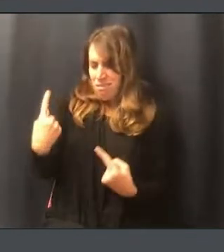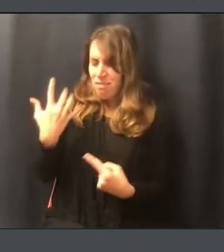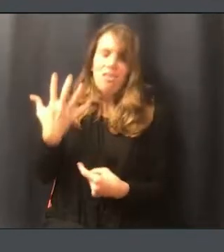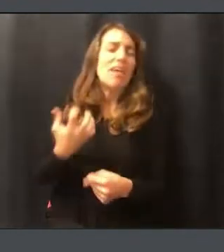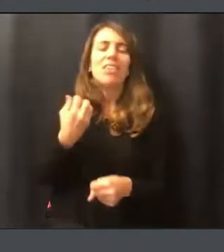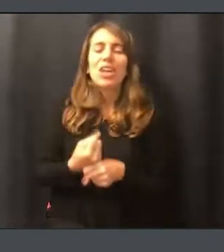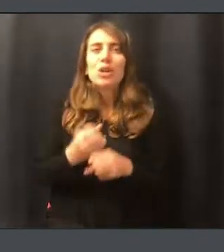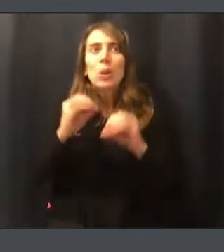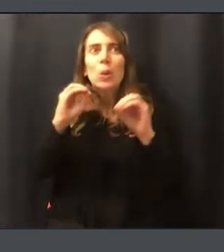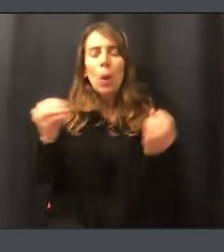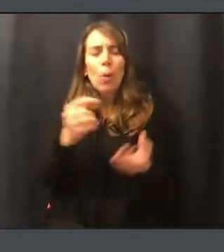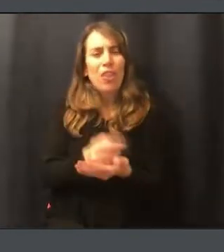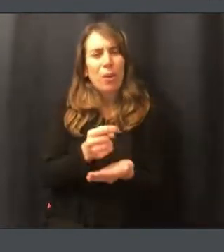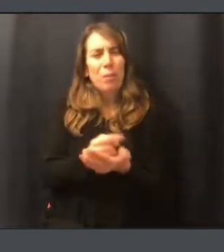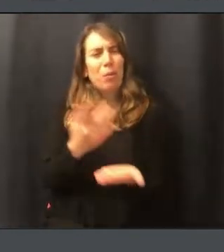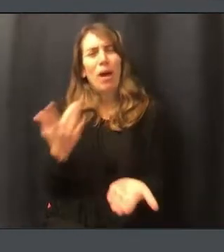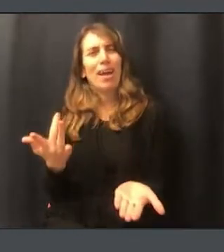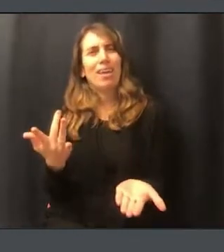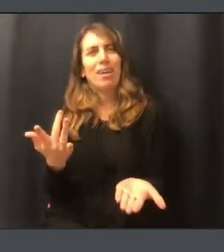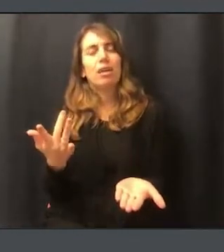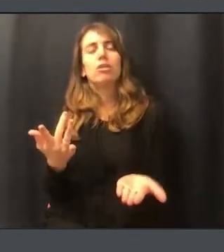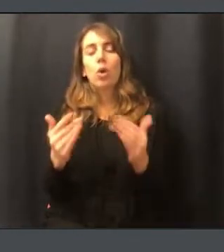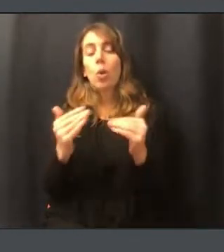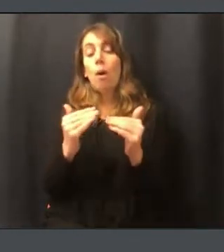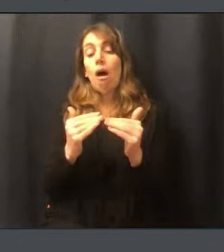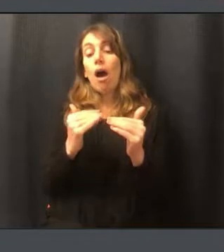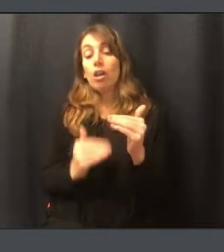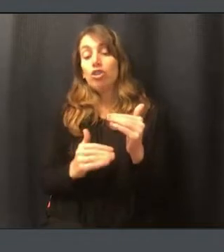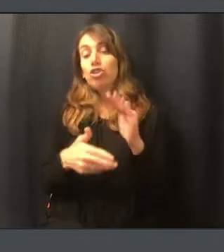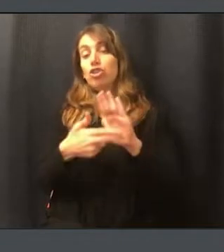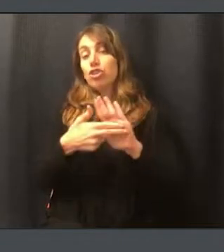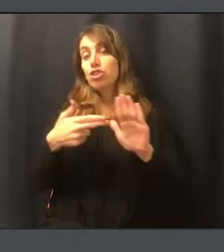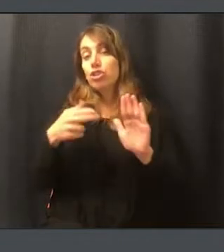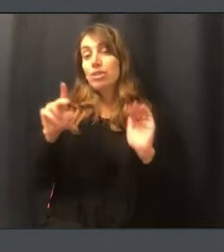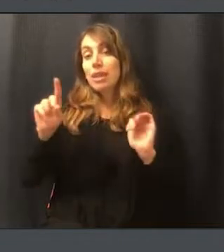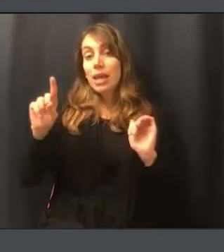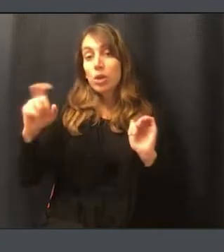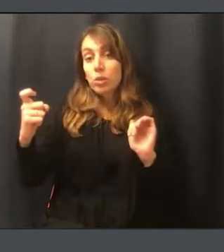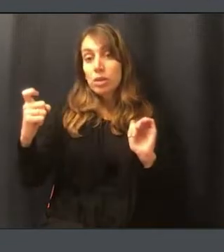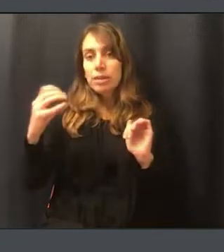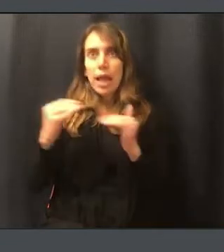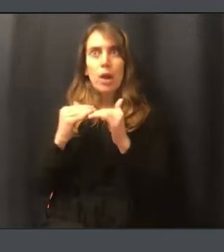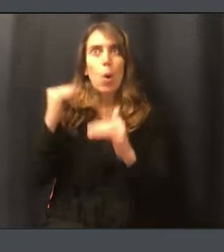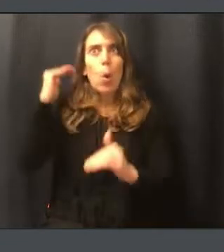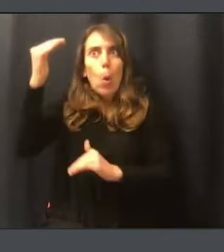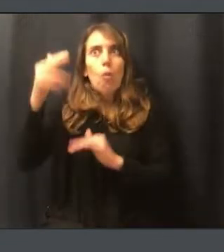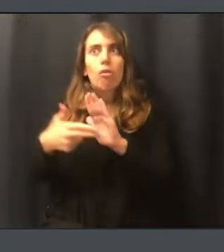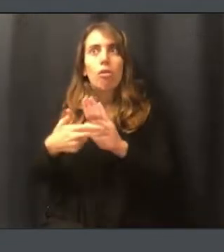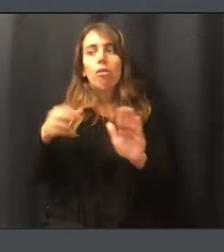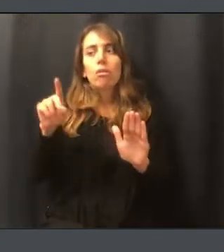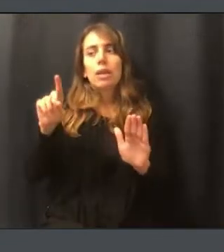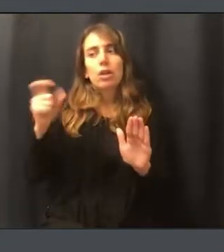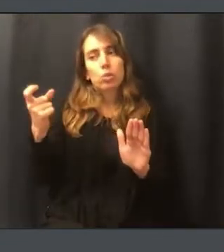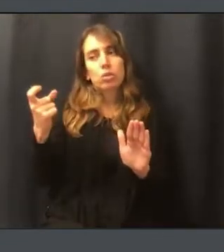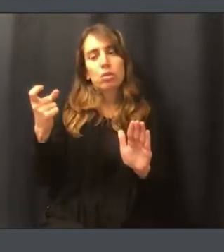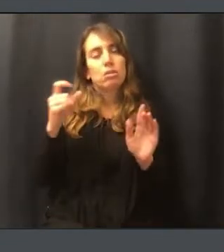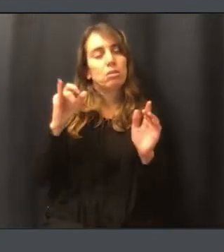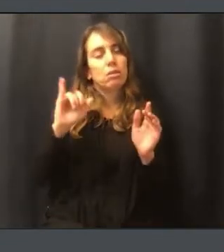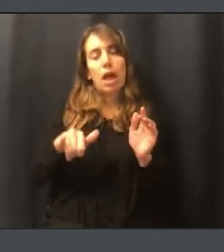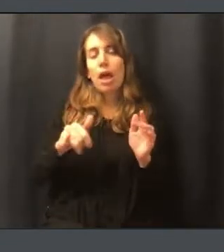years, right? So both things happen, right? But underdiagnosis and overdiagnosis, I think occurs. There's a high likelihood that it occurs with these